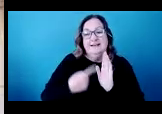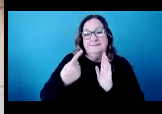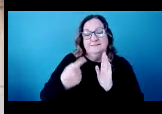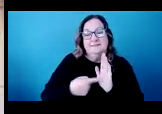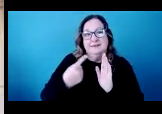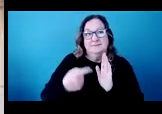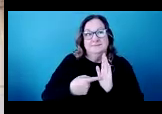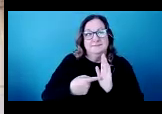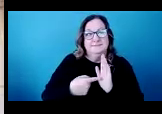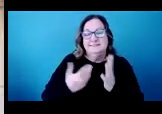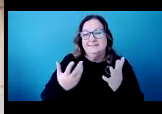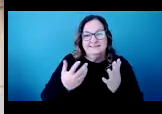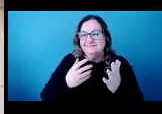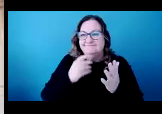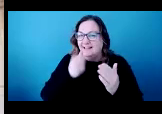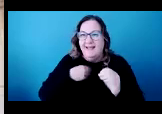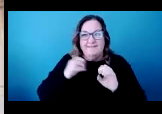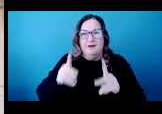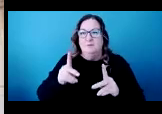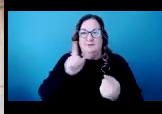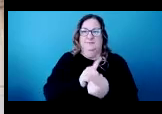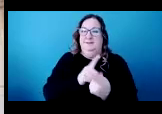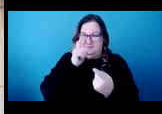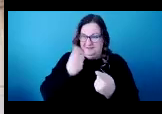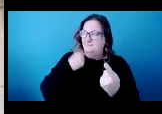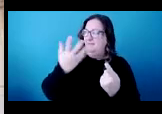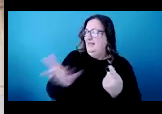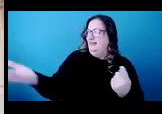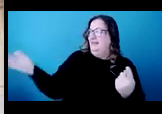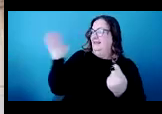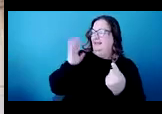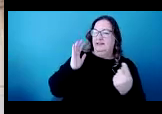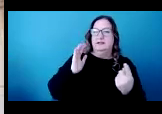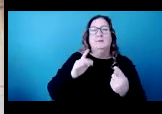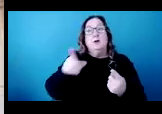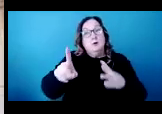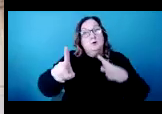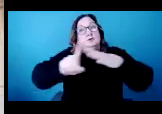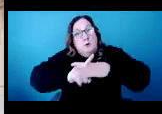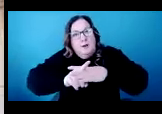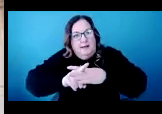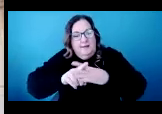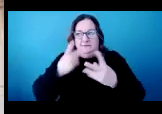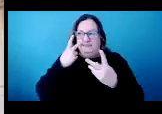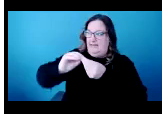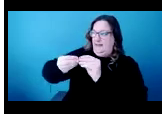sometimes you won't get a chance to talk. There's a lot of us there. So your presence is still impactful. So please do come.